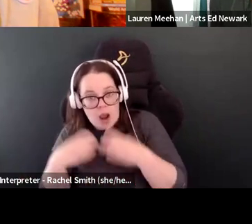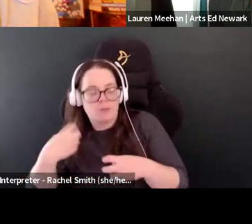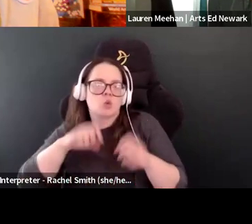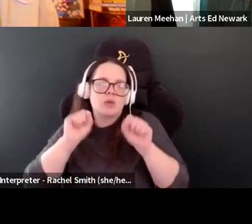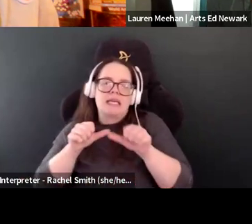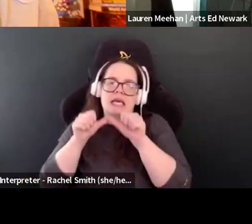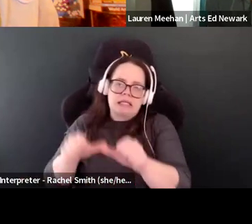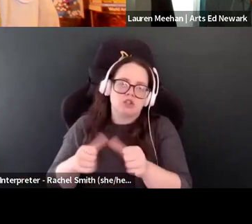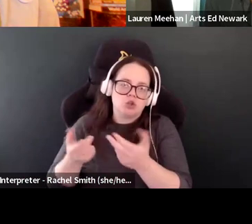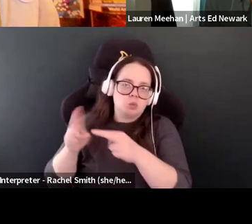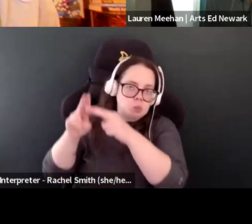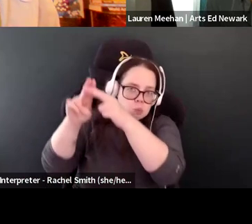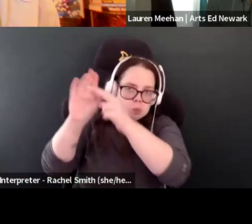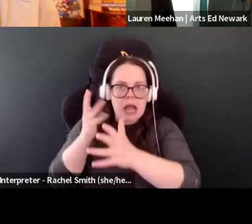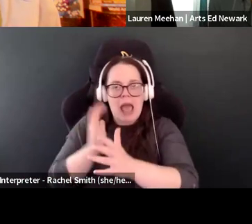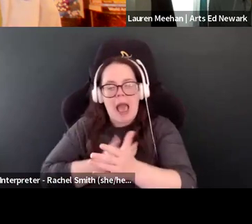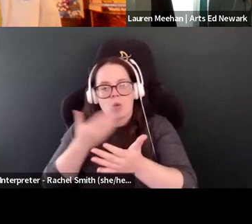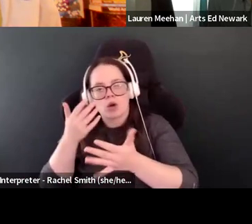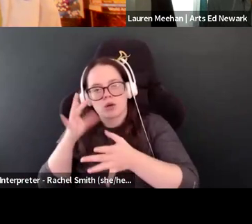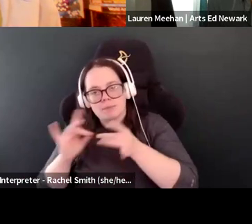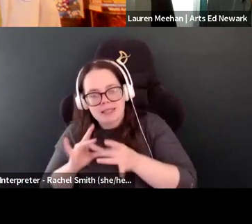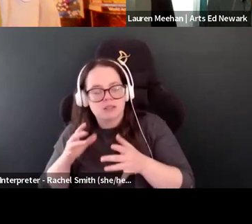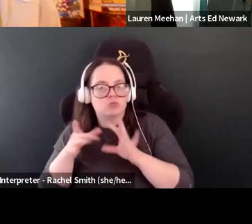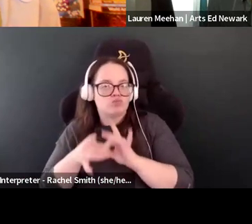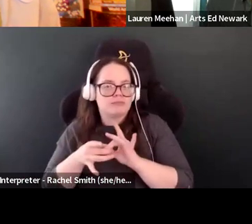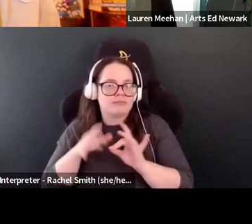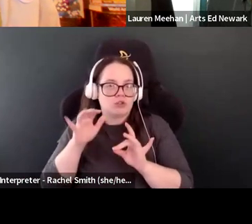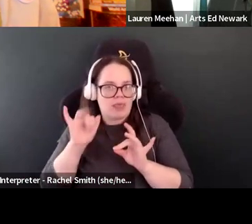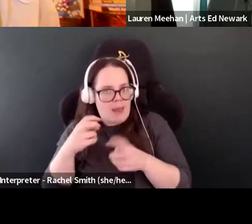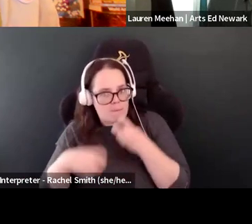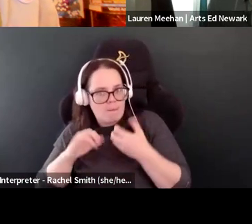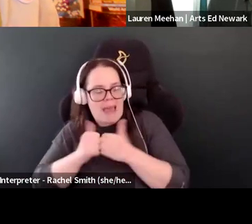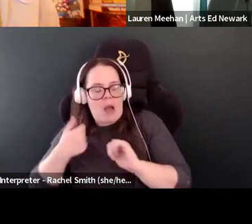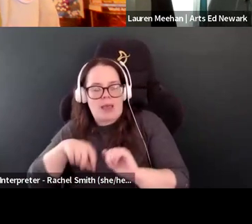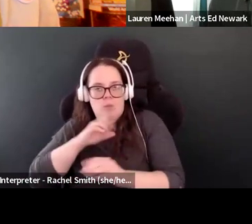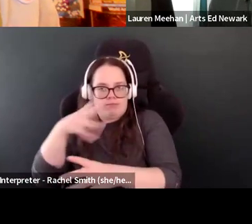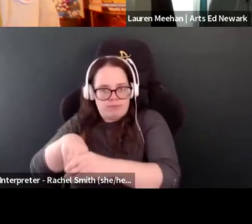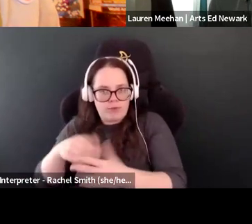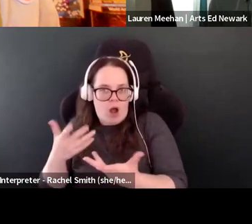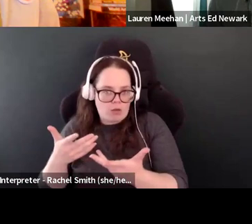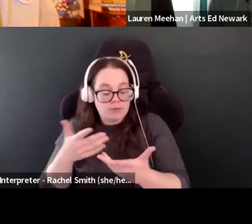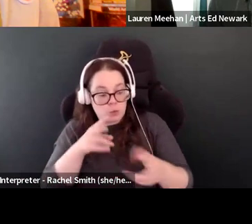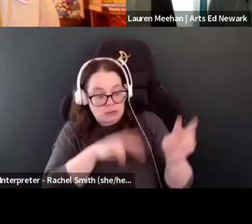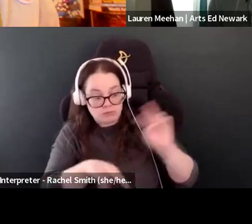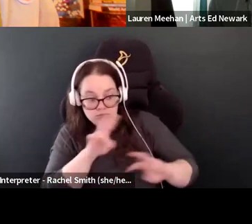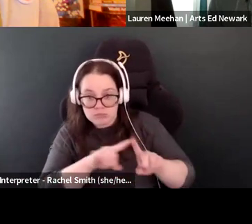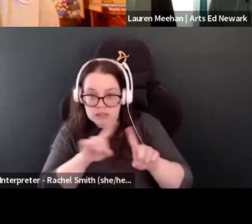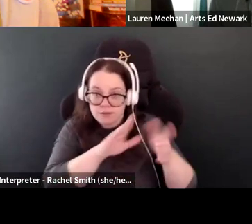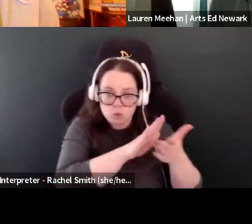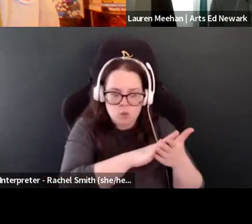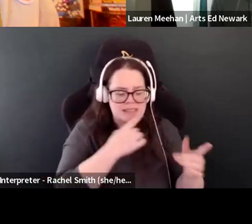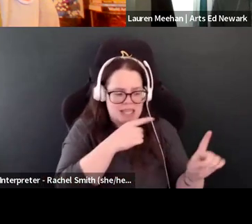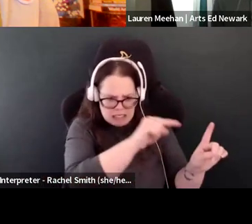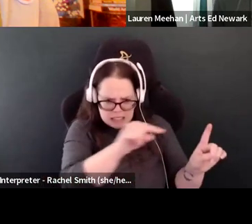message around, you know, tackling that issue together, and we can look at arts-rich schools in our state and say that, hey, these teachers across all the subjects, not